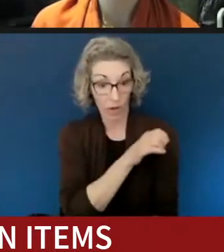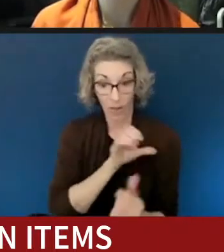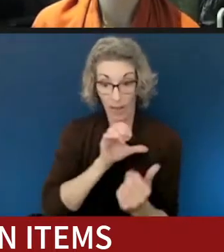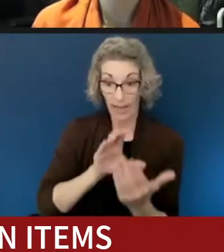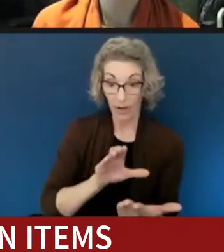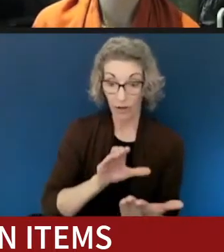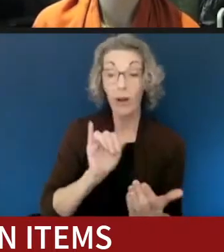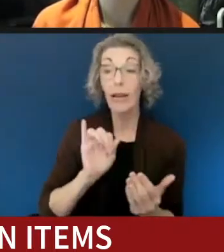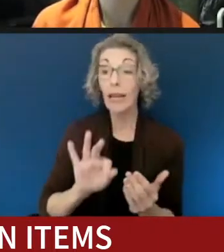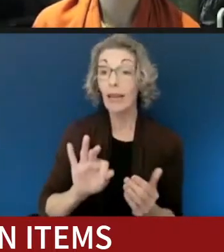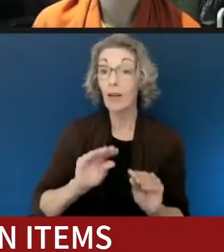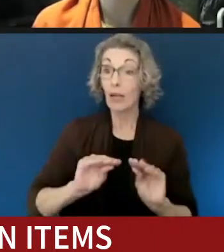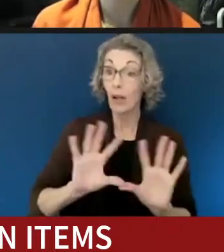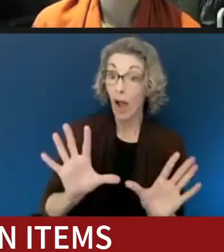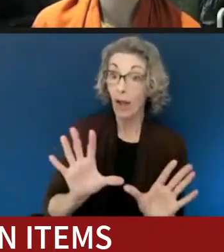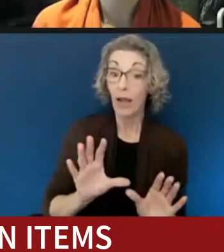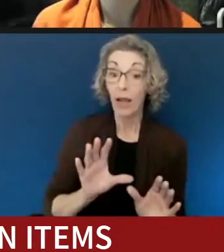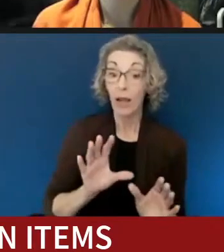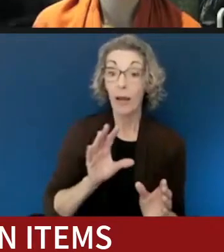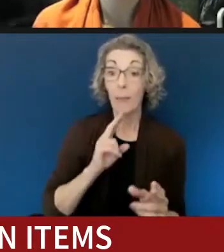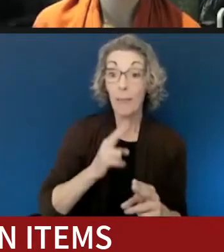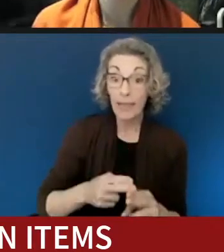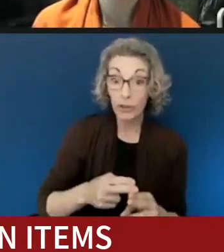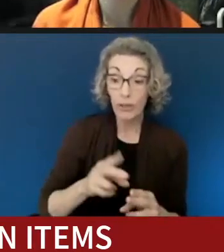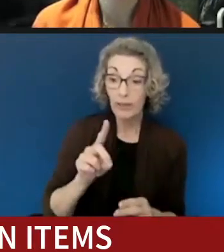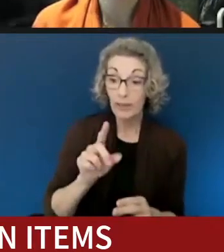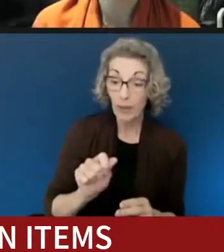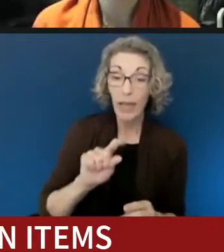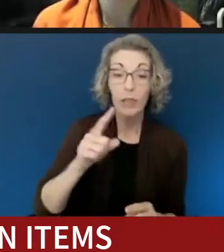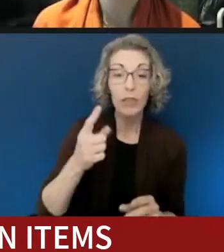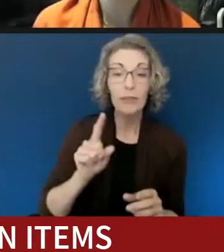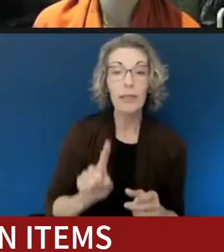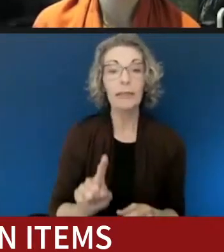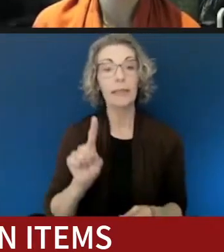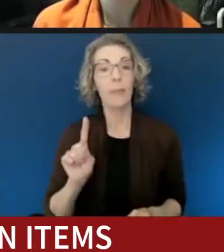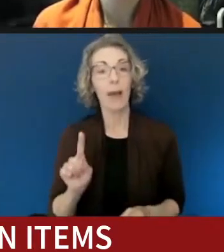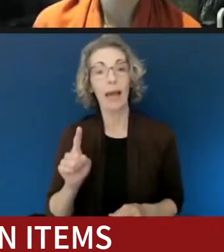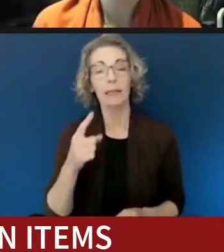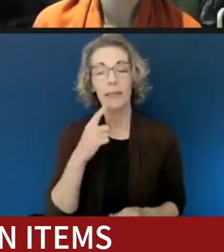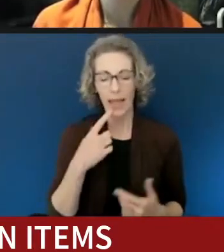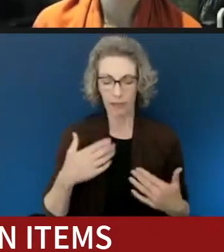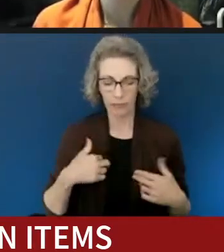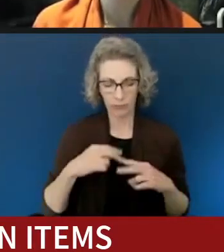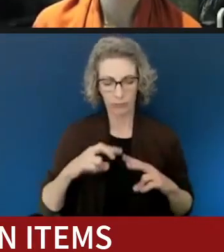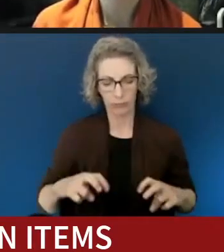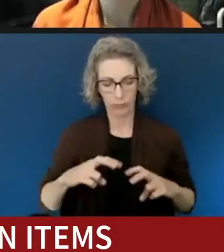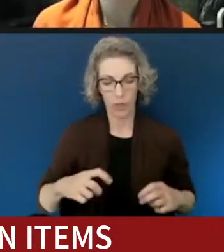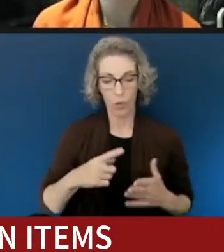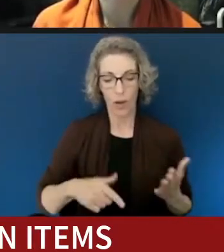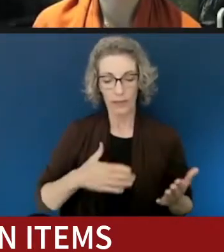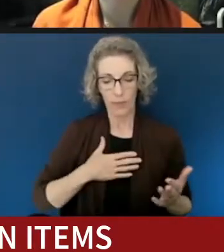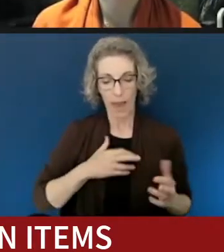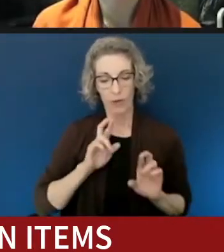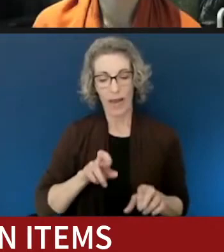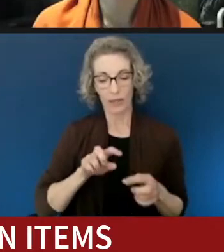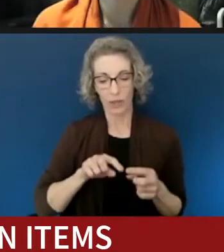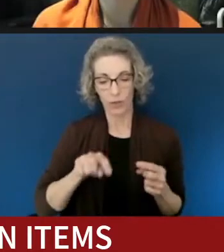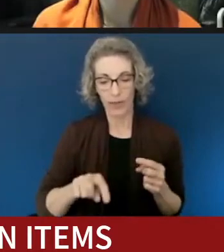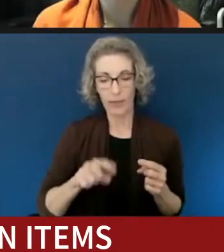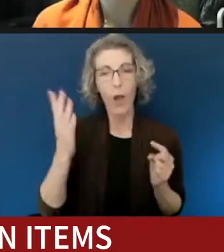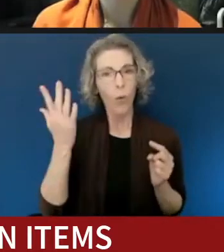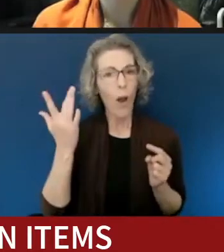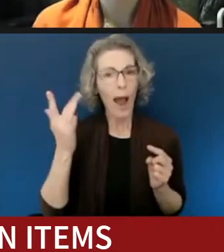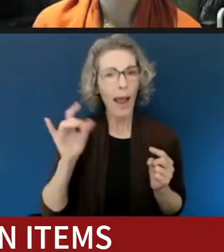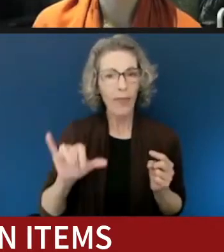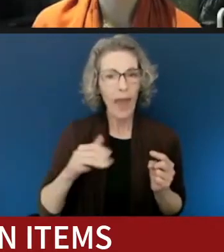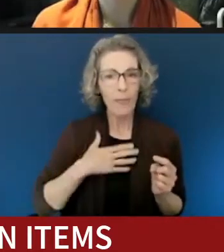explicitly mentioned, just take a step back and think, okay, so what is my reaction to this? And like, why is that my reaction? What are the